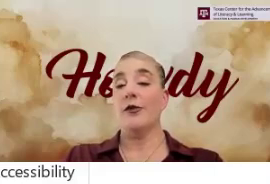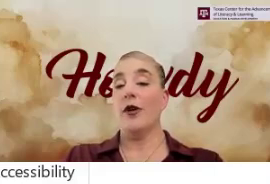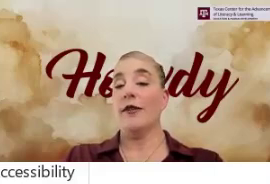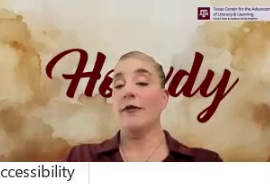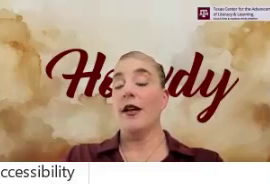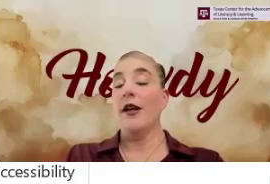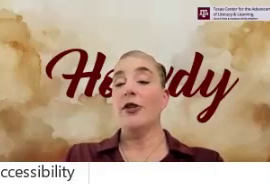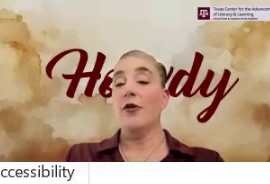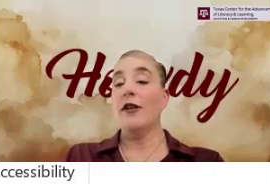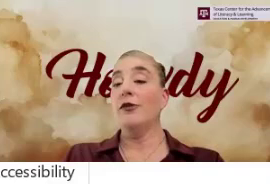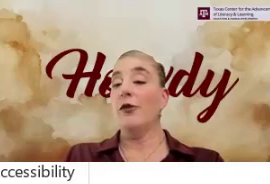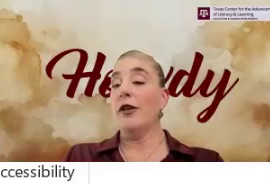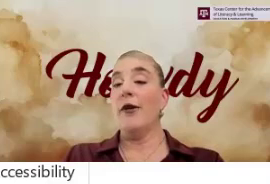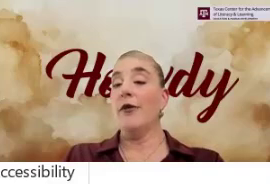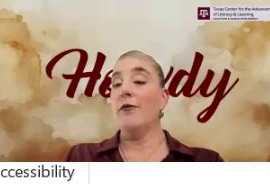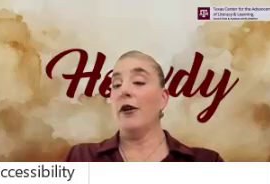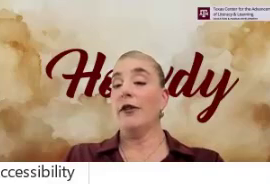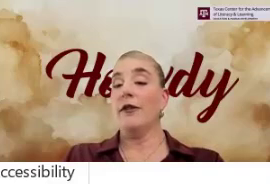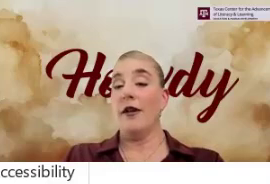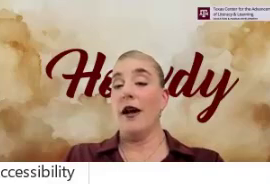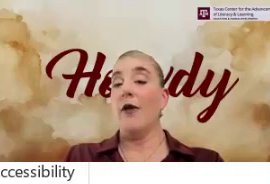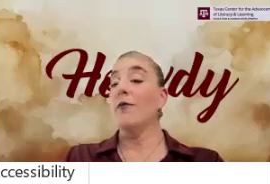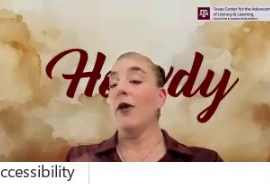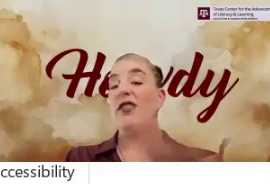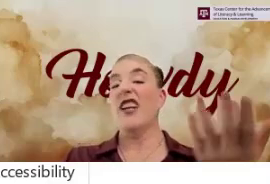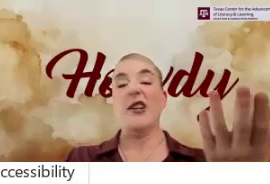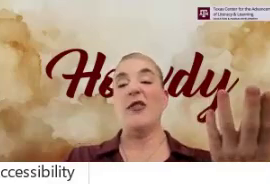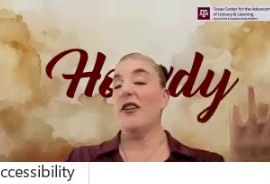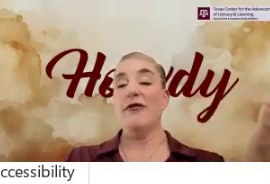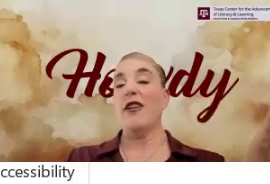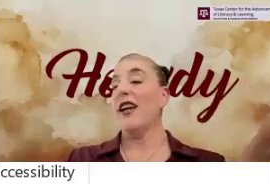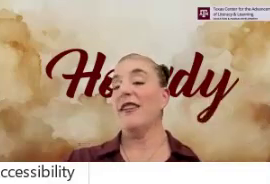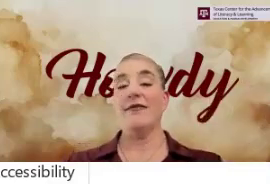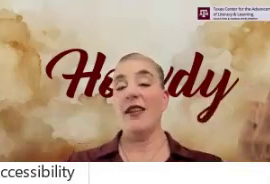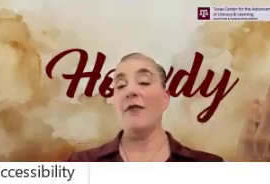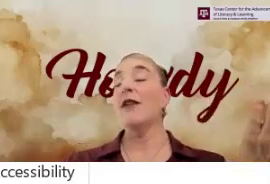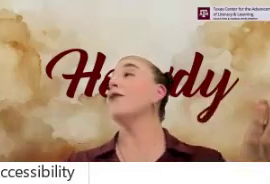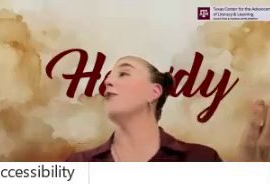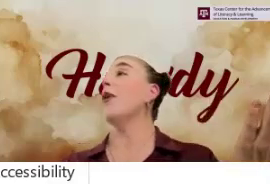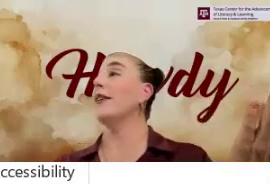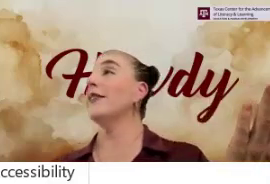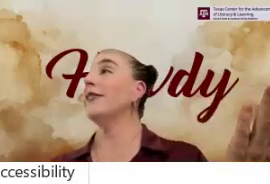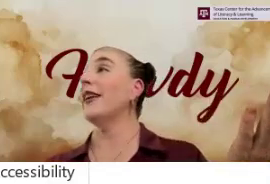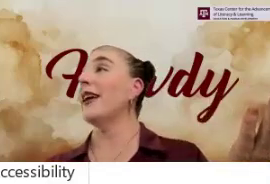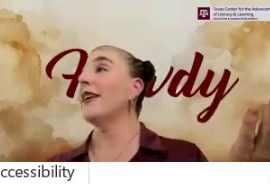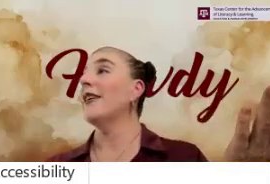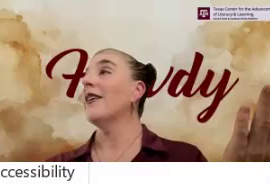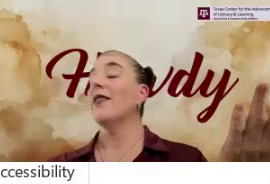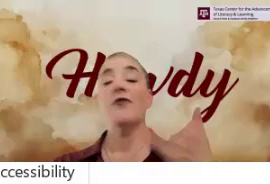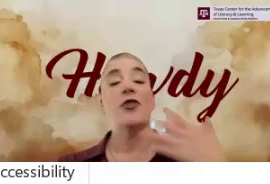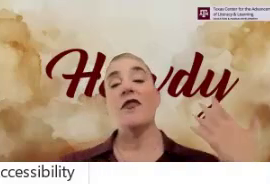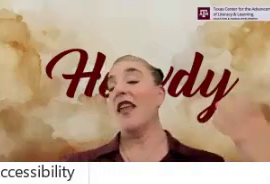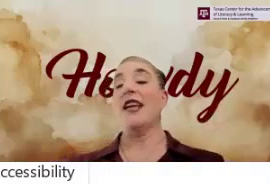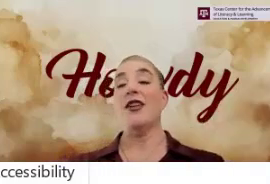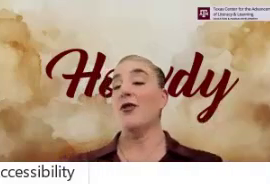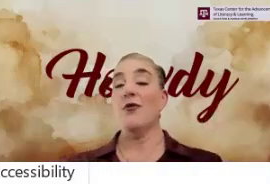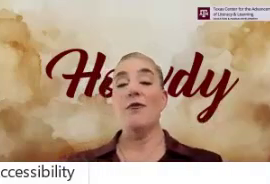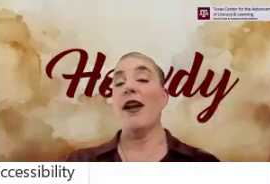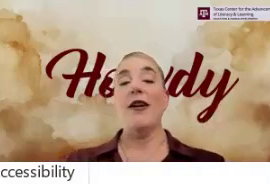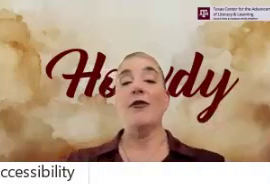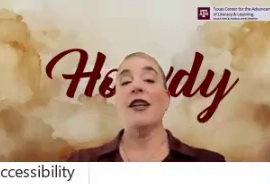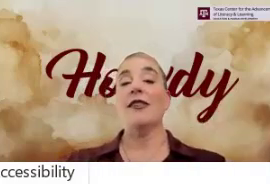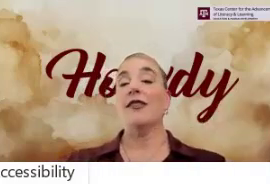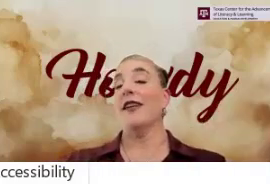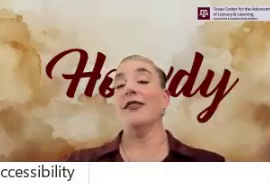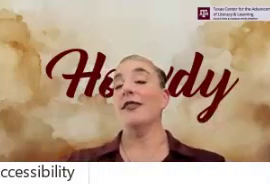and this one. So this one I would mark decorative, right? I mean, if you wanted to say thank